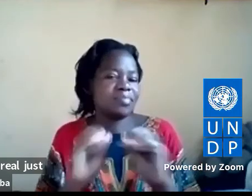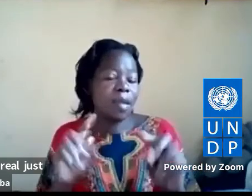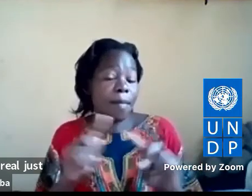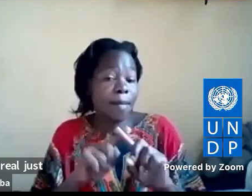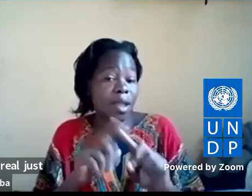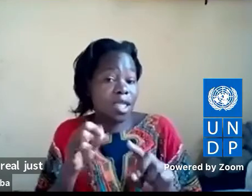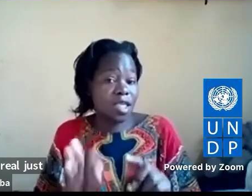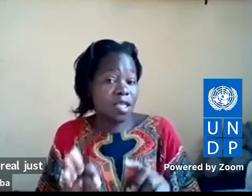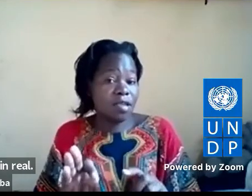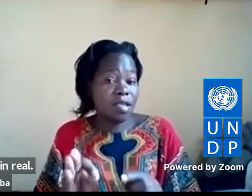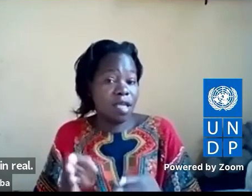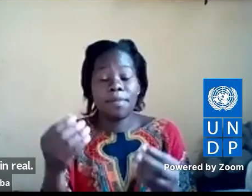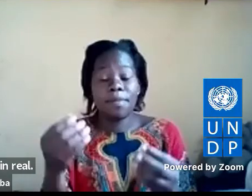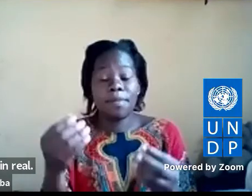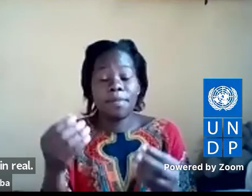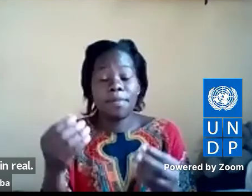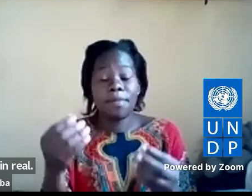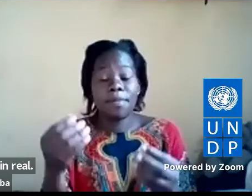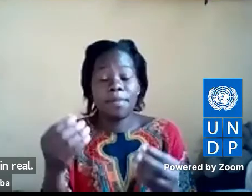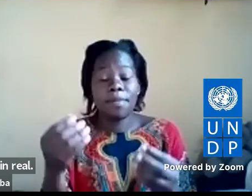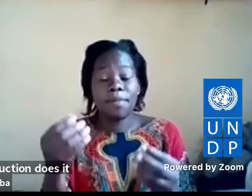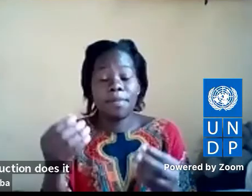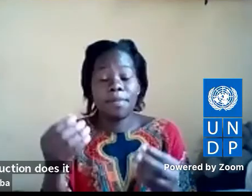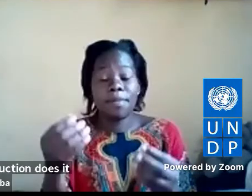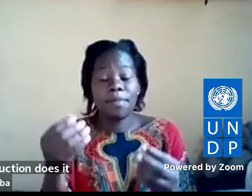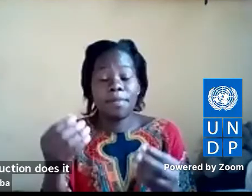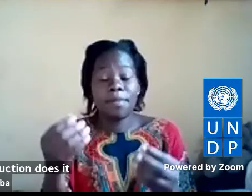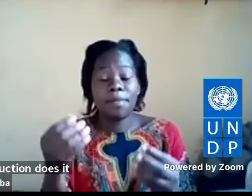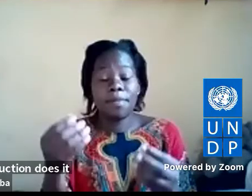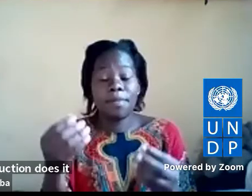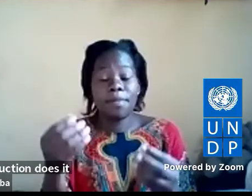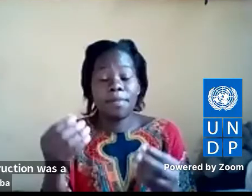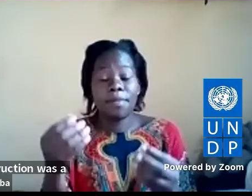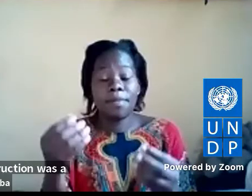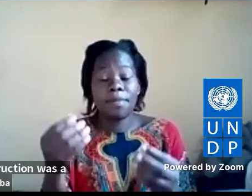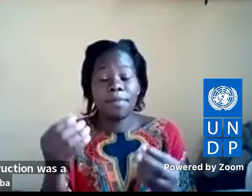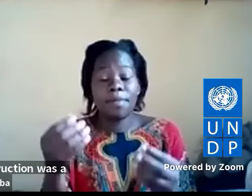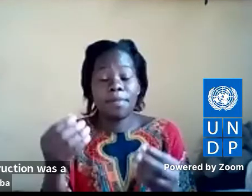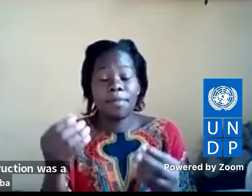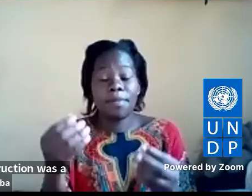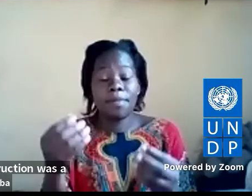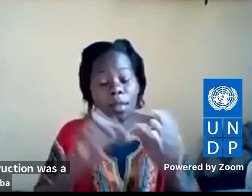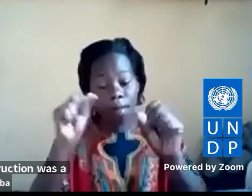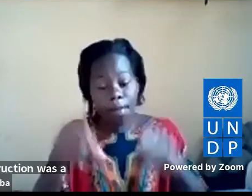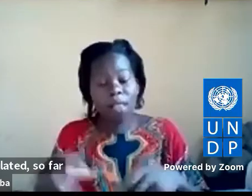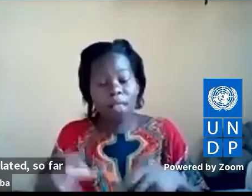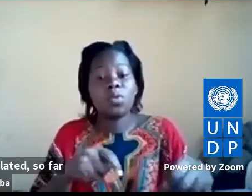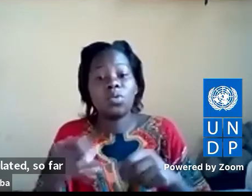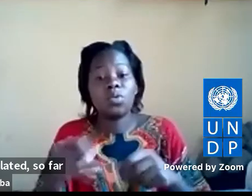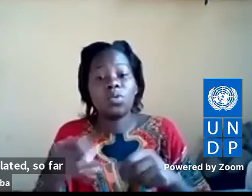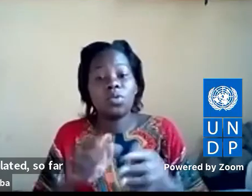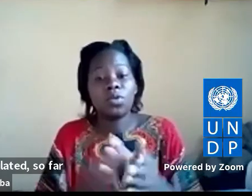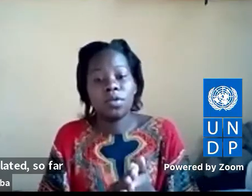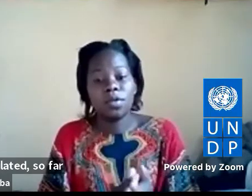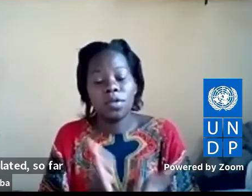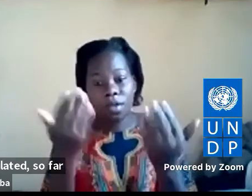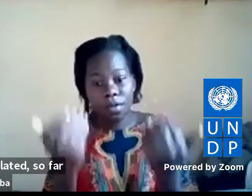used for the road construction, those are huge projects now. Those need to be regulated. So there's a